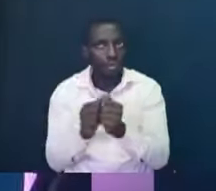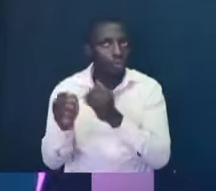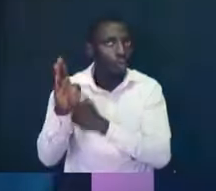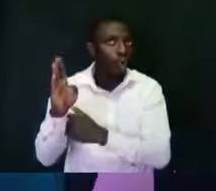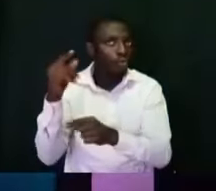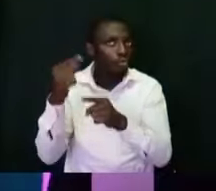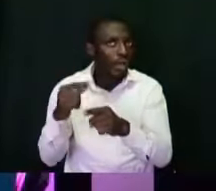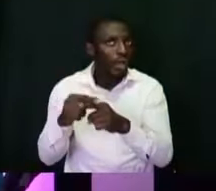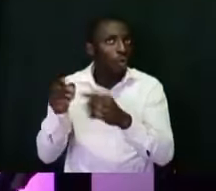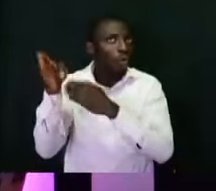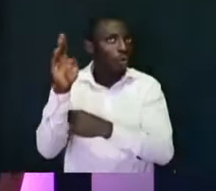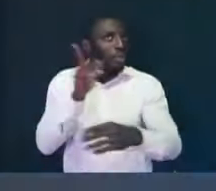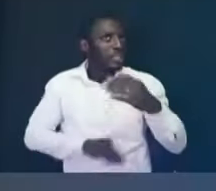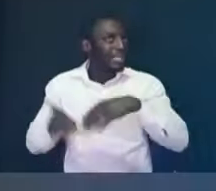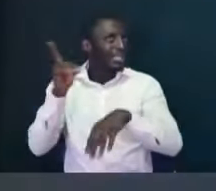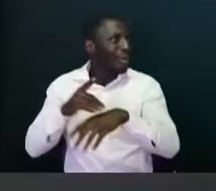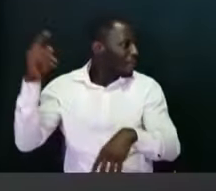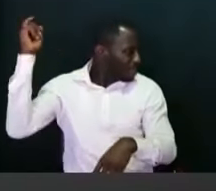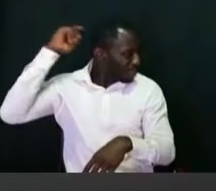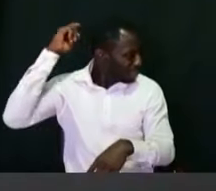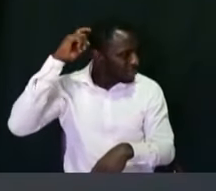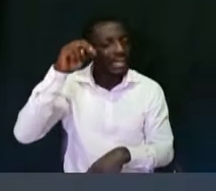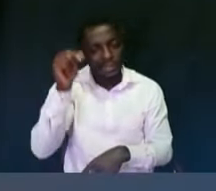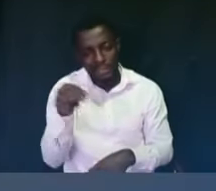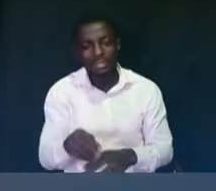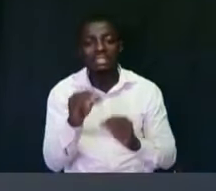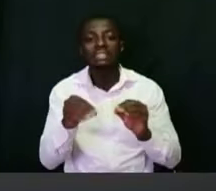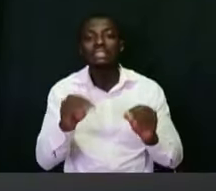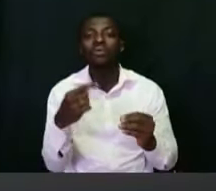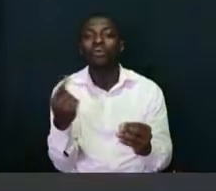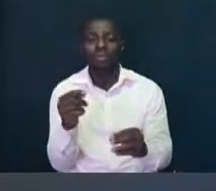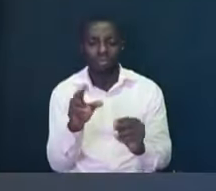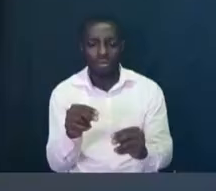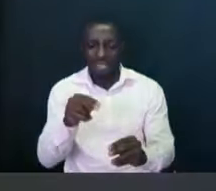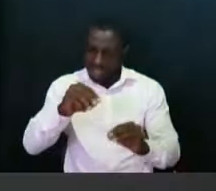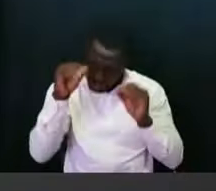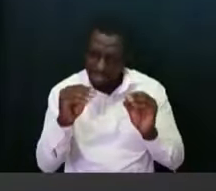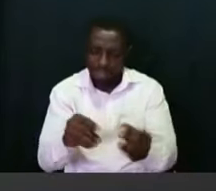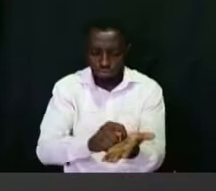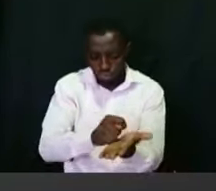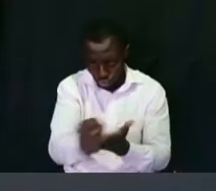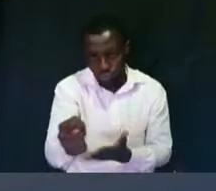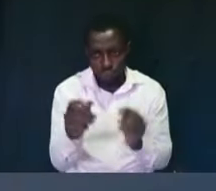Don't just be teaching. Teach the truth with the kingdom in